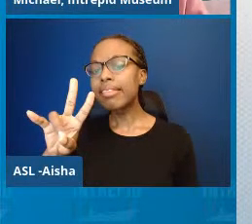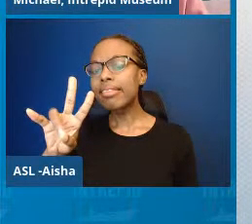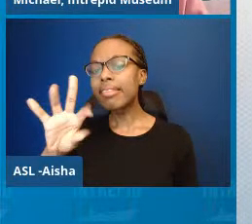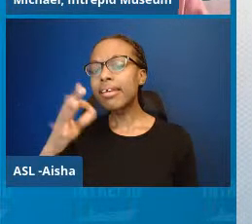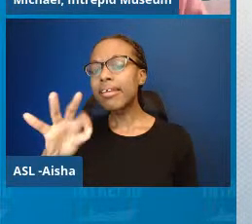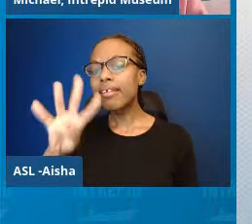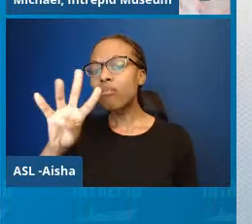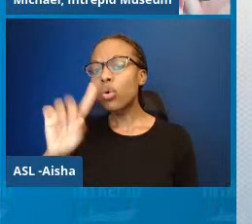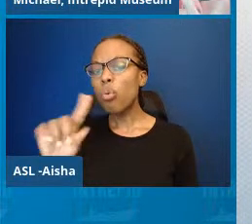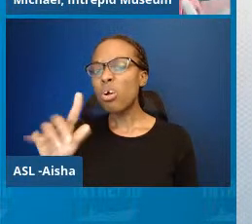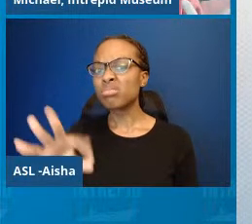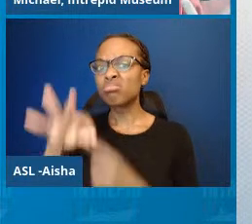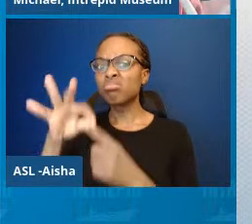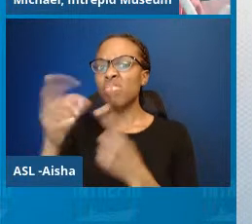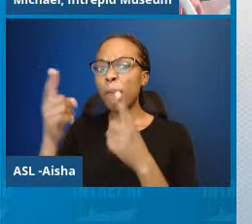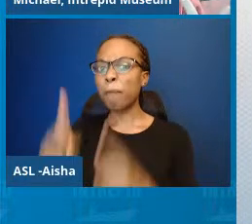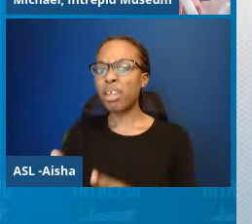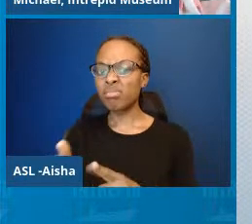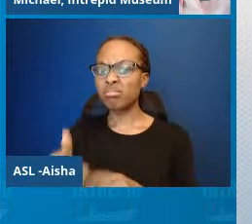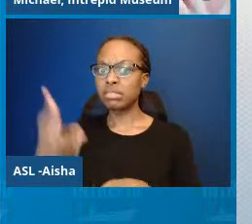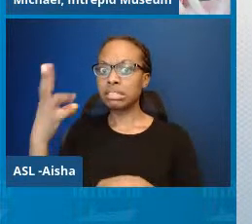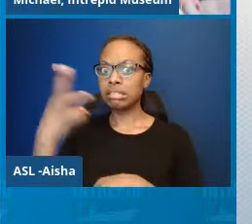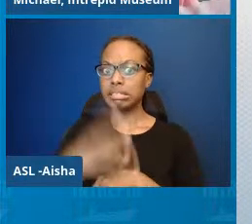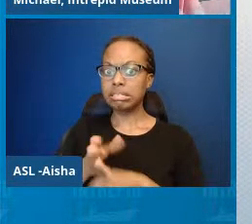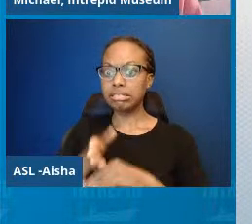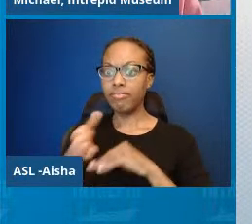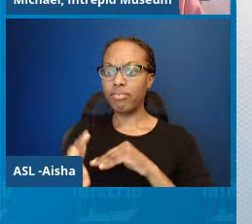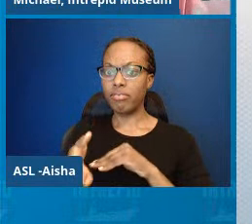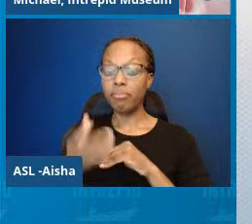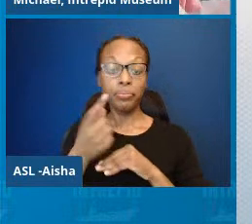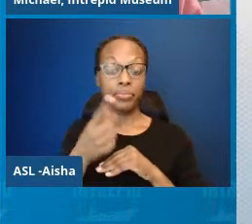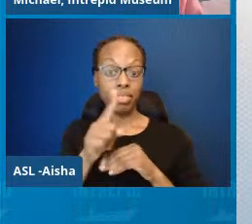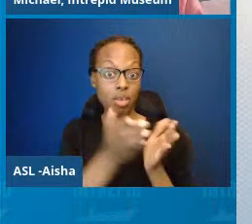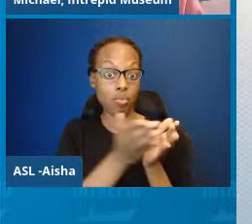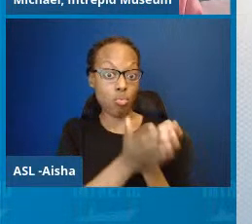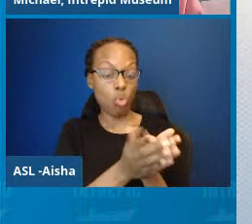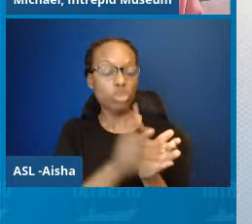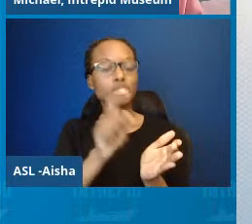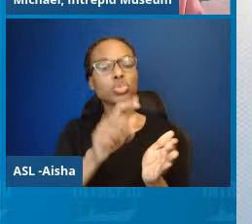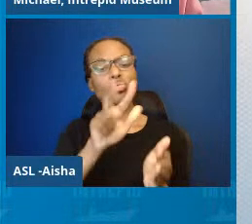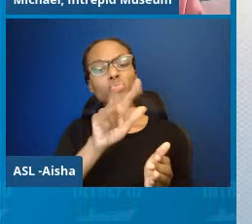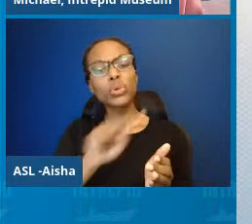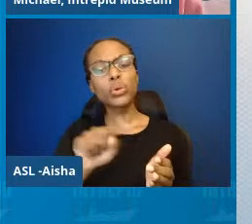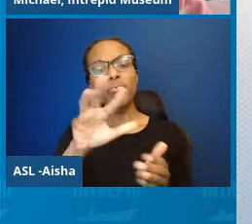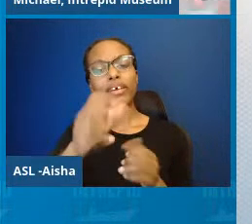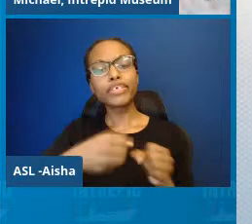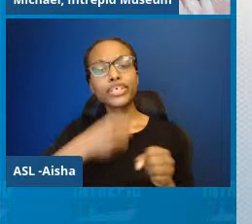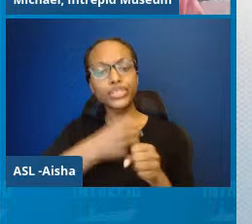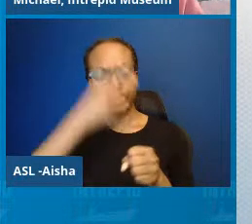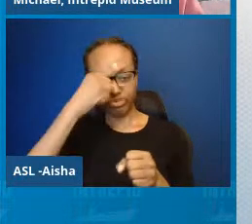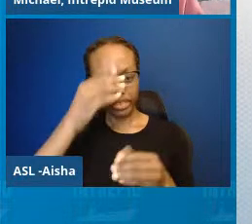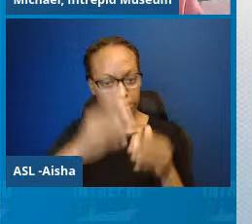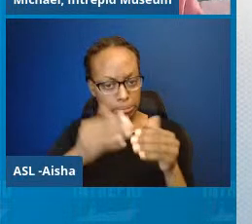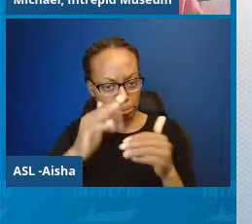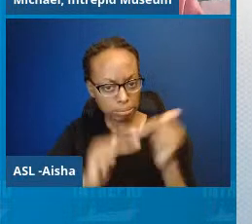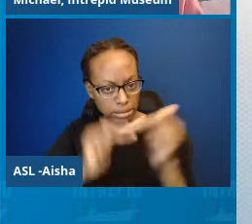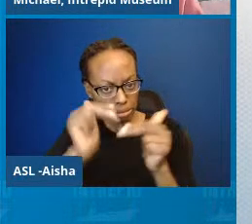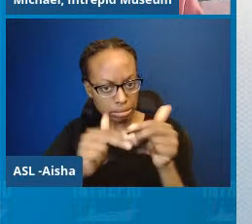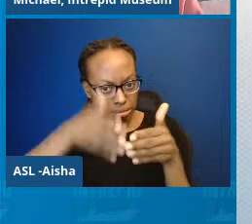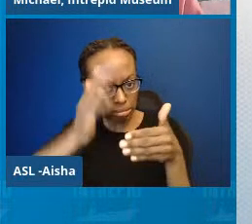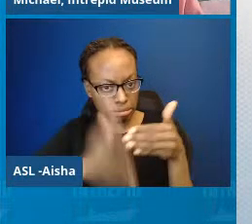days later. It was supposed to take 3 to 5 years to finish the construction of Intrepid, and this is before the United